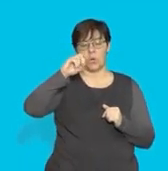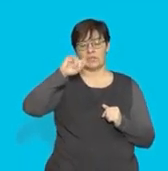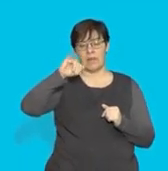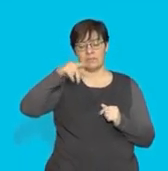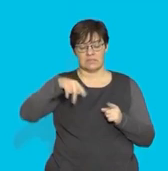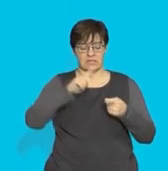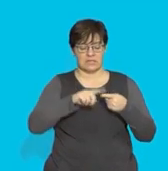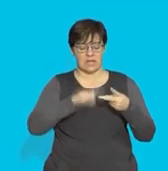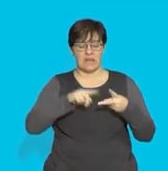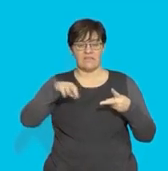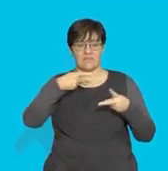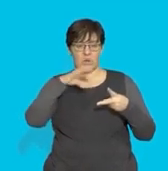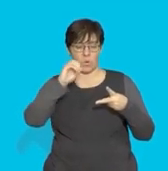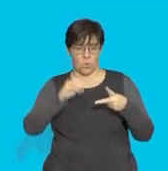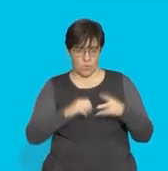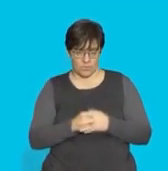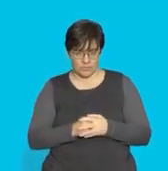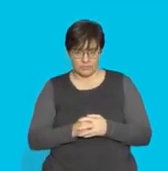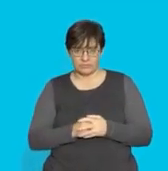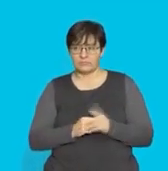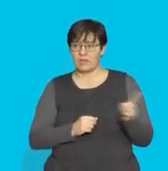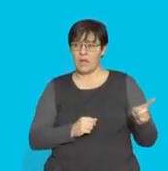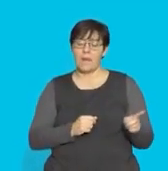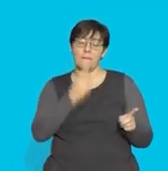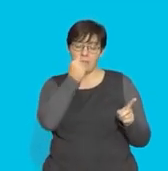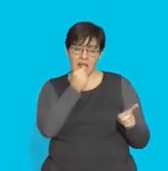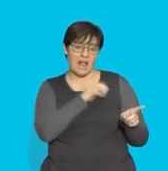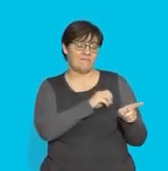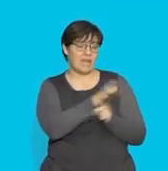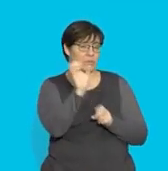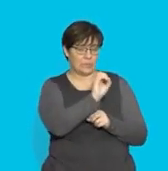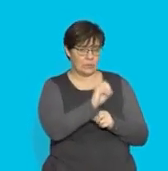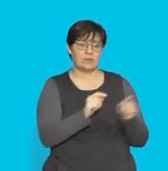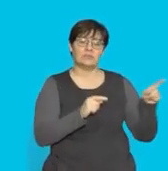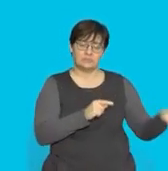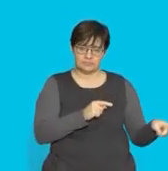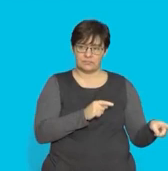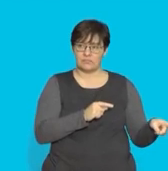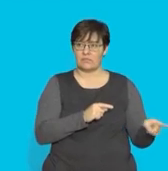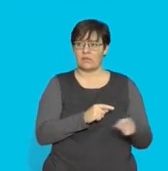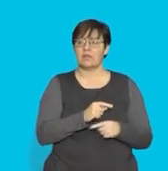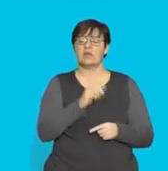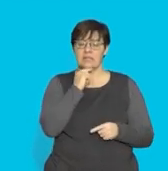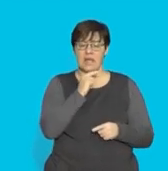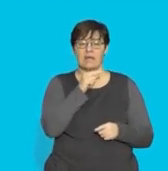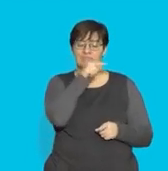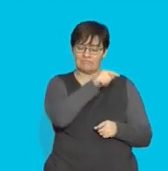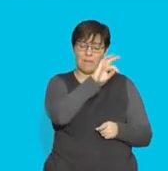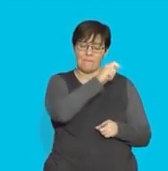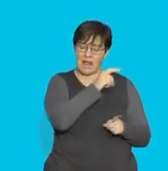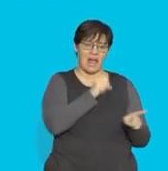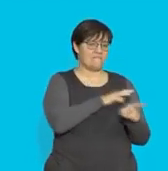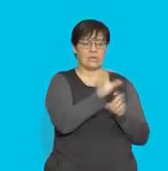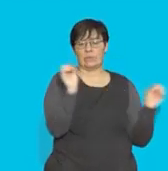and the phenotypes of the parents. When we refer to as a male being unaffected, we need to say that it's the male that